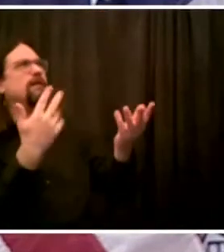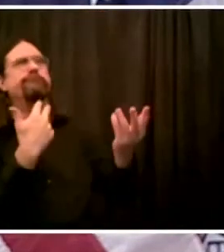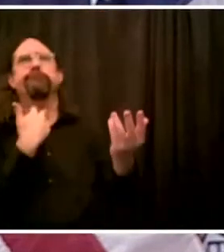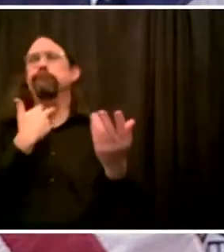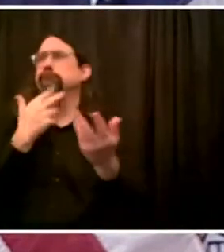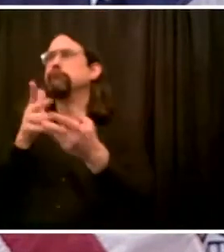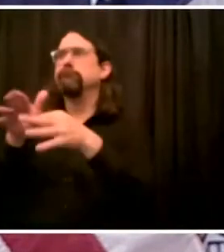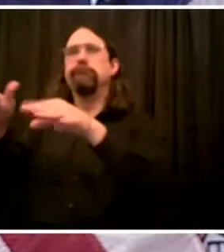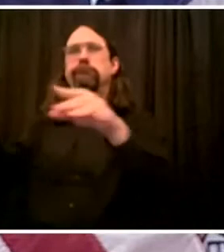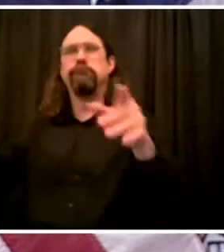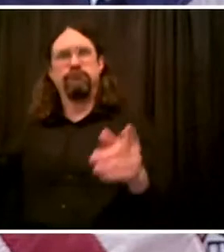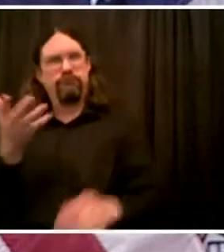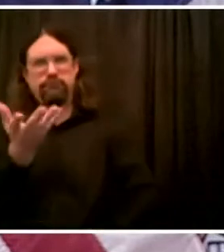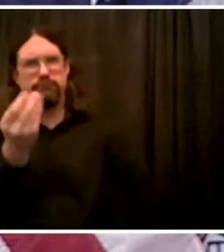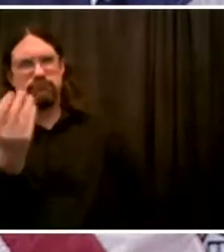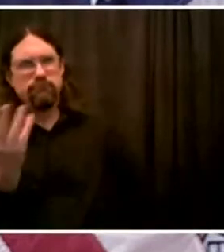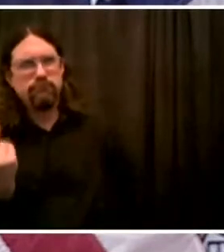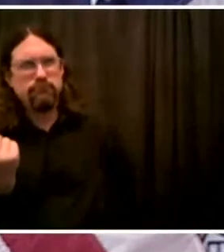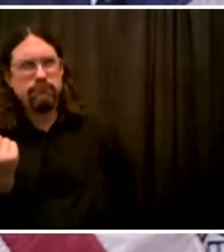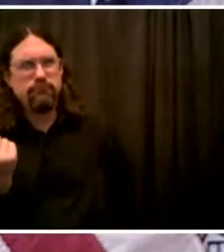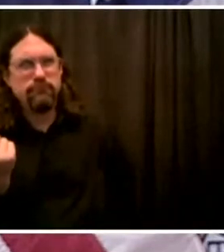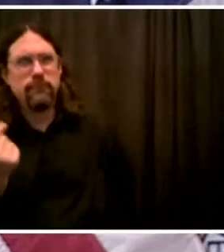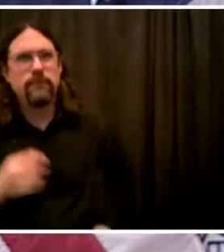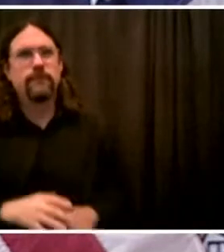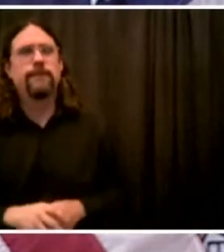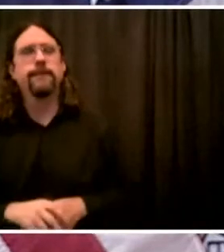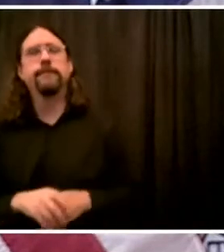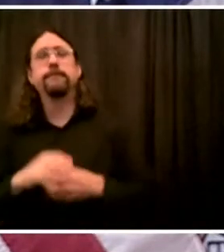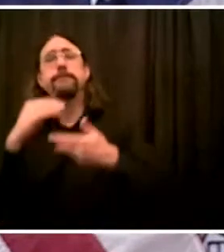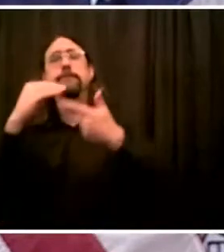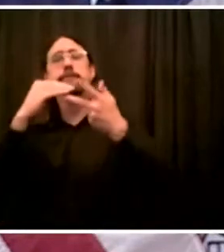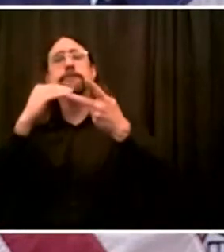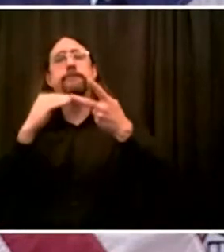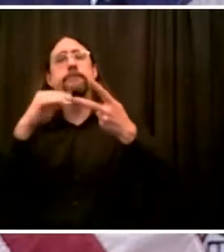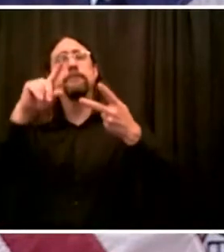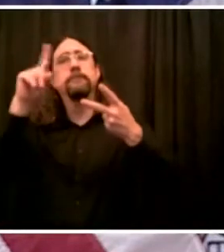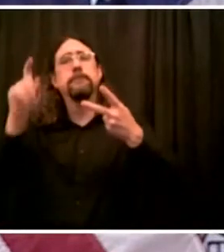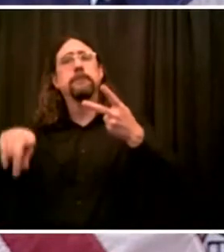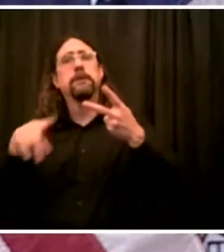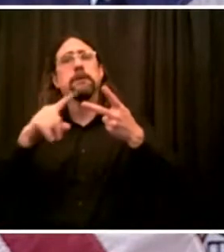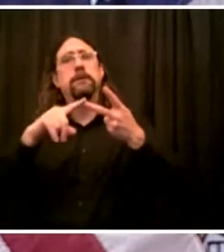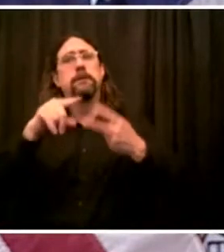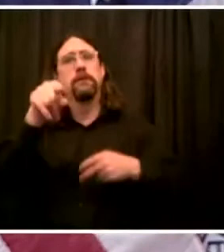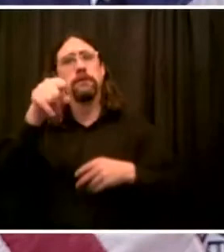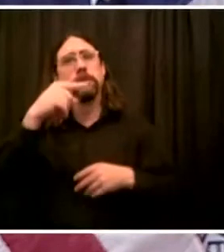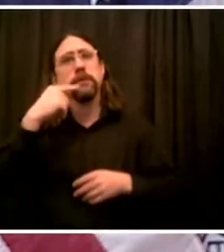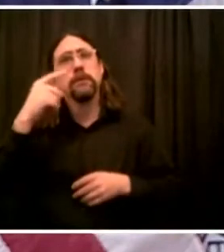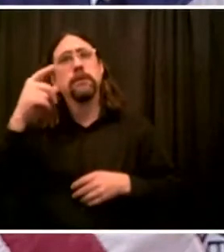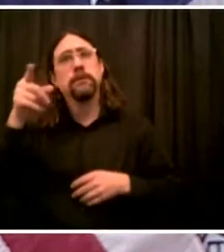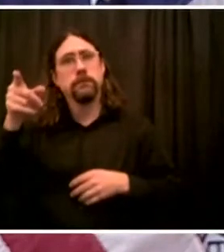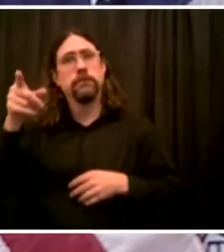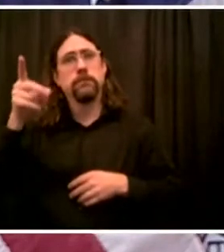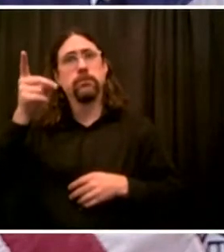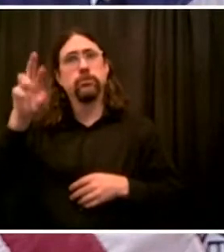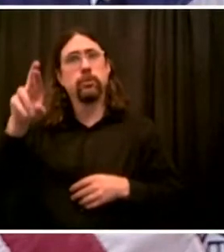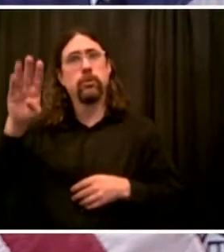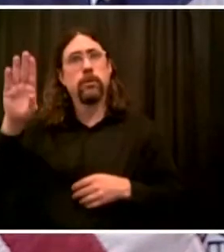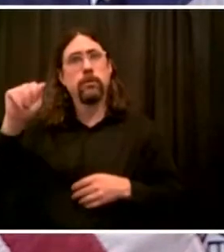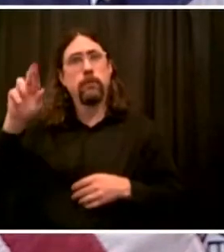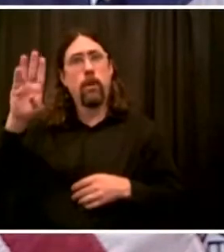to resign, and if you have the confidence in her that she is doing her job well,